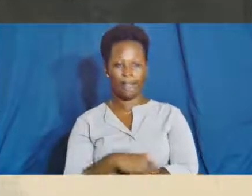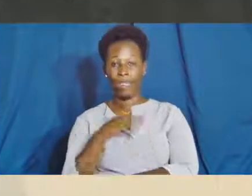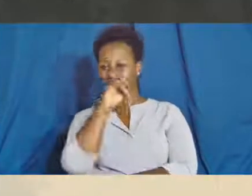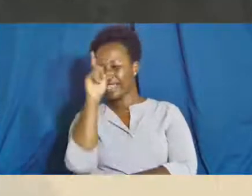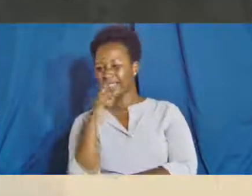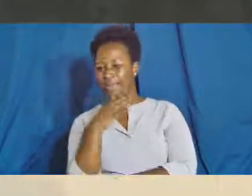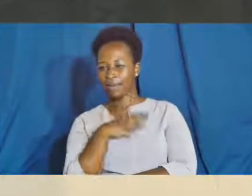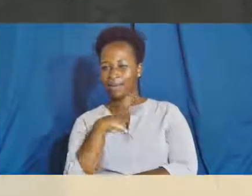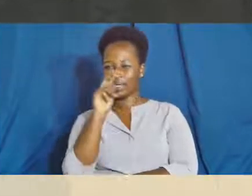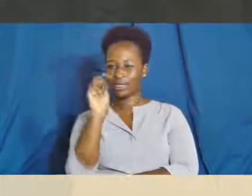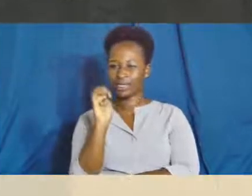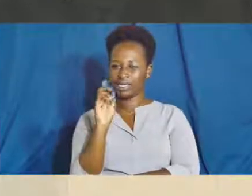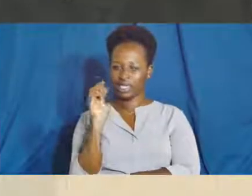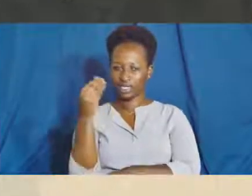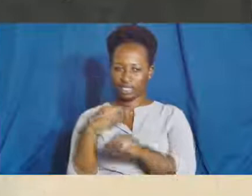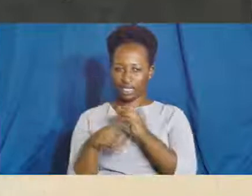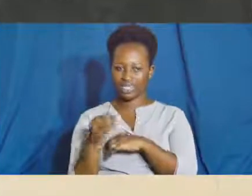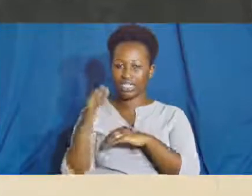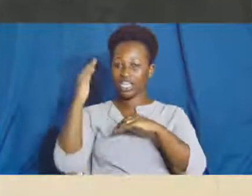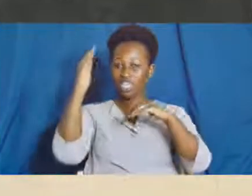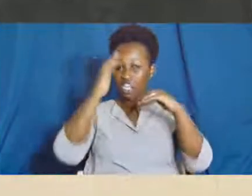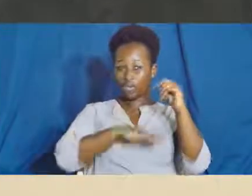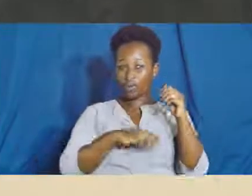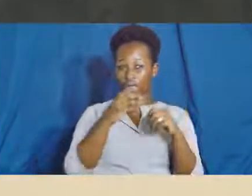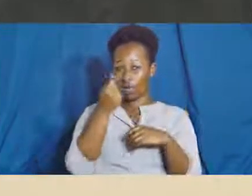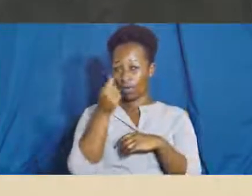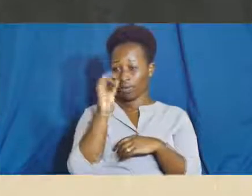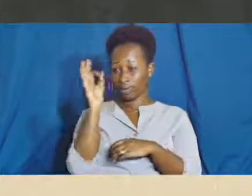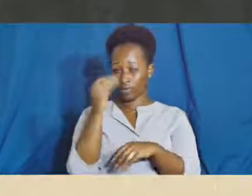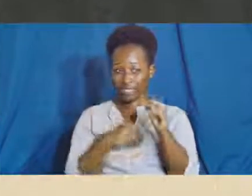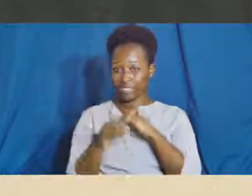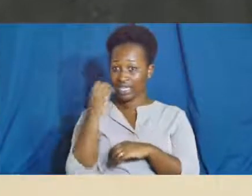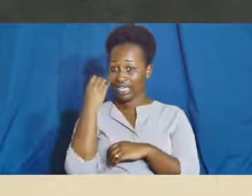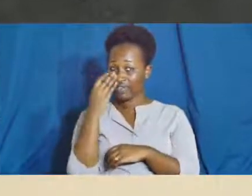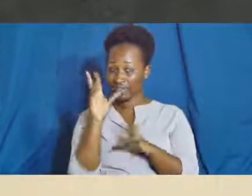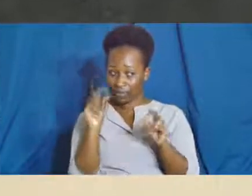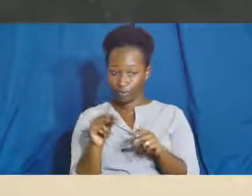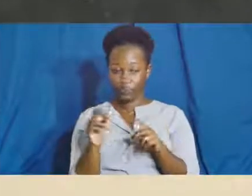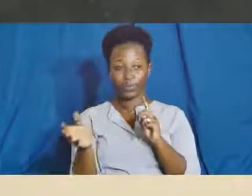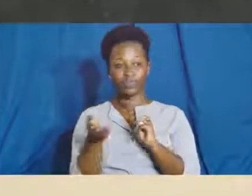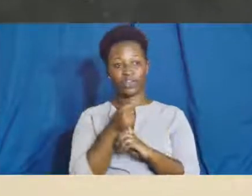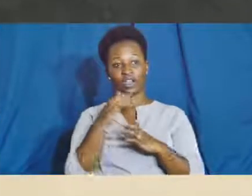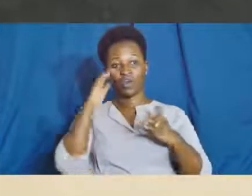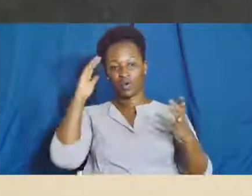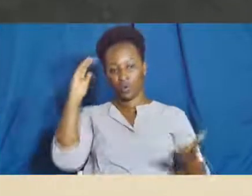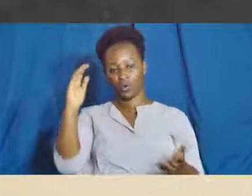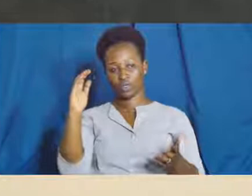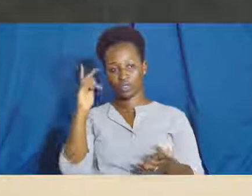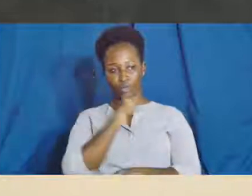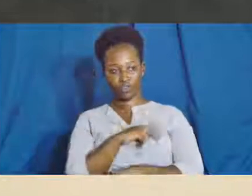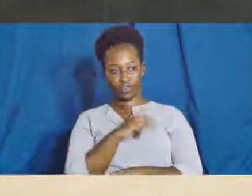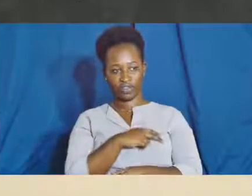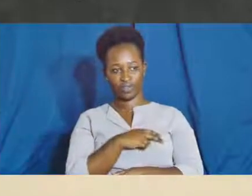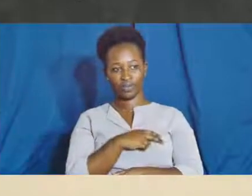sales greater than cost of sales? If that's the case, then you get gross profit. So net sales